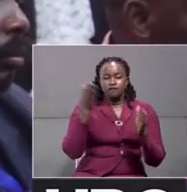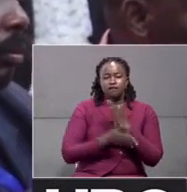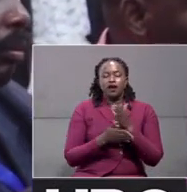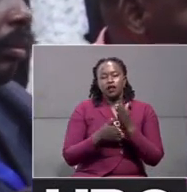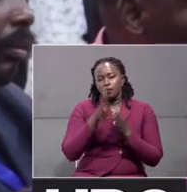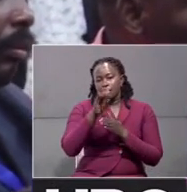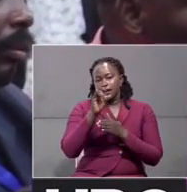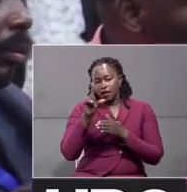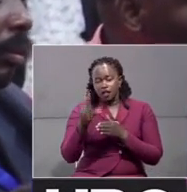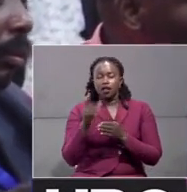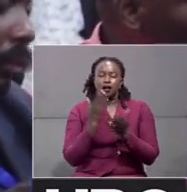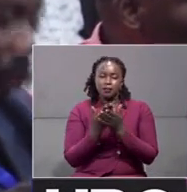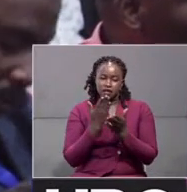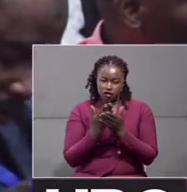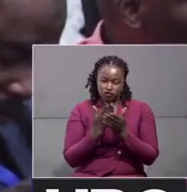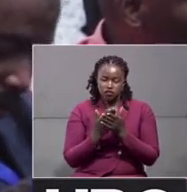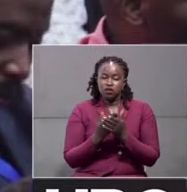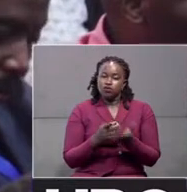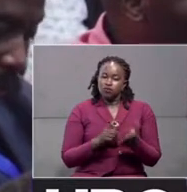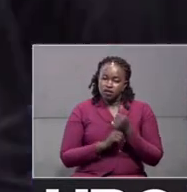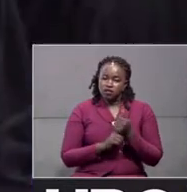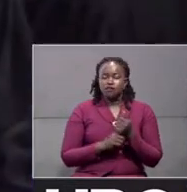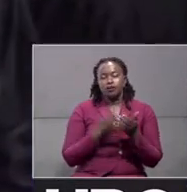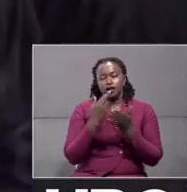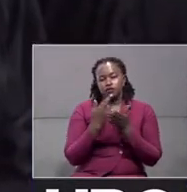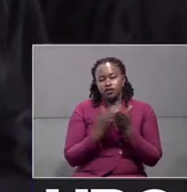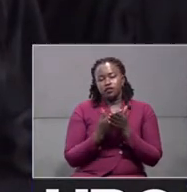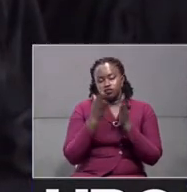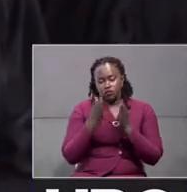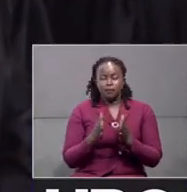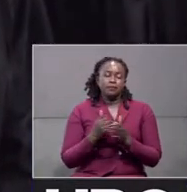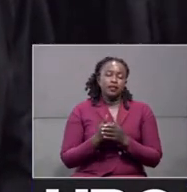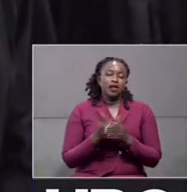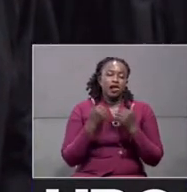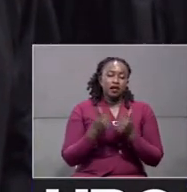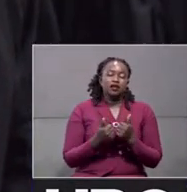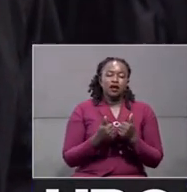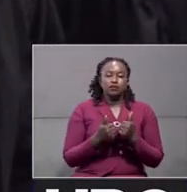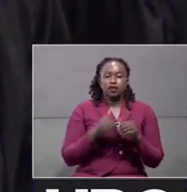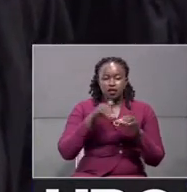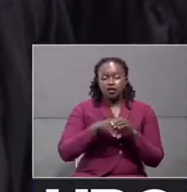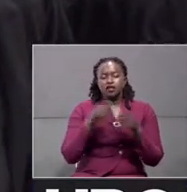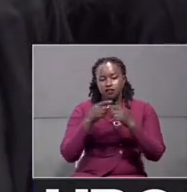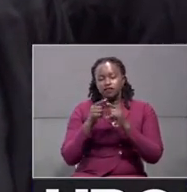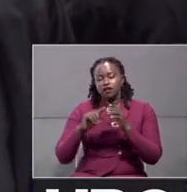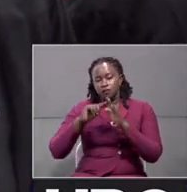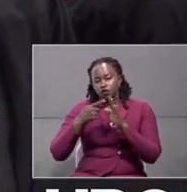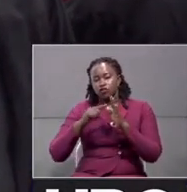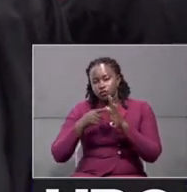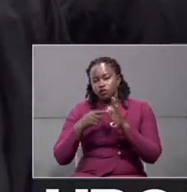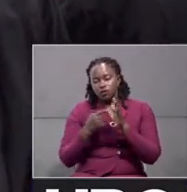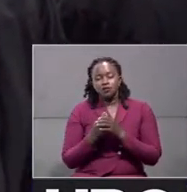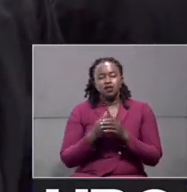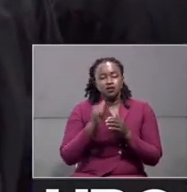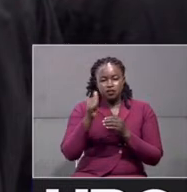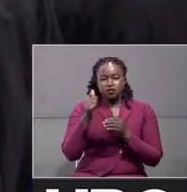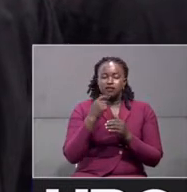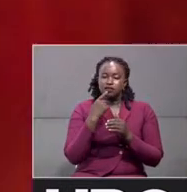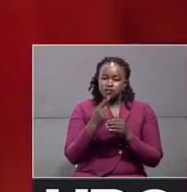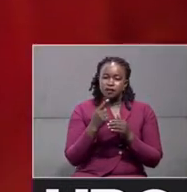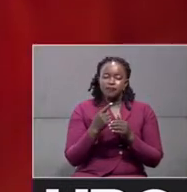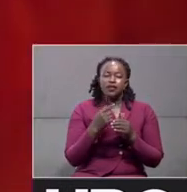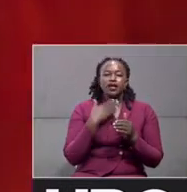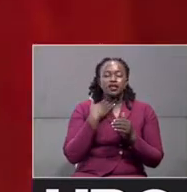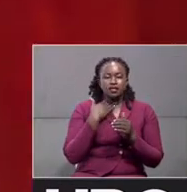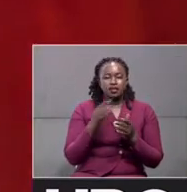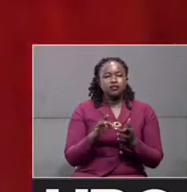Criminal Division, which was received by the registry. Among the various grounds listed by the applicant, she highlighted her need for specialized